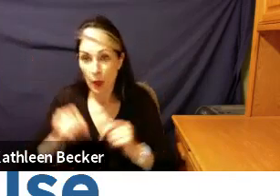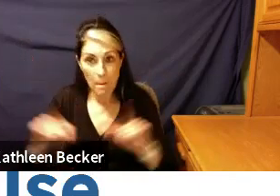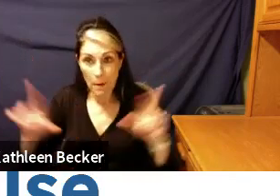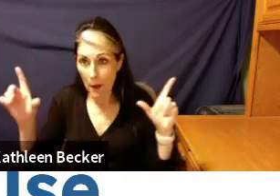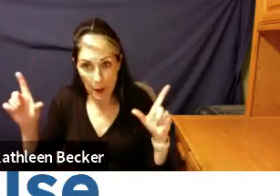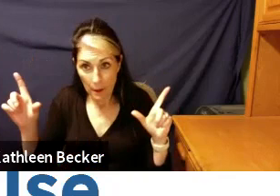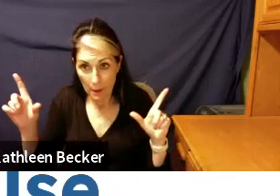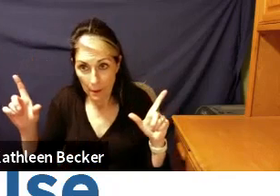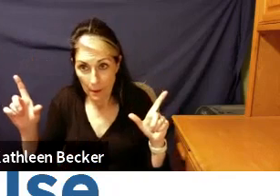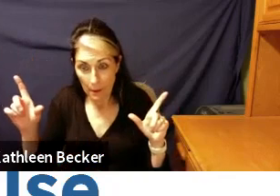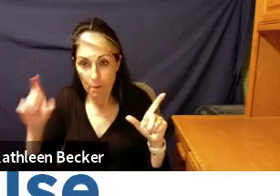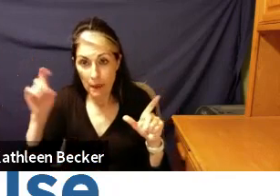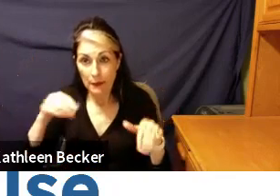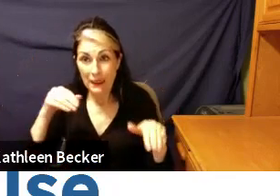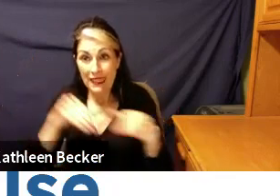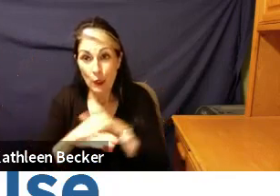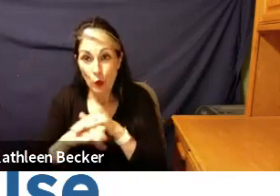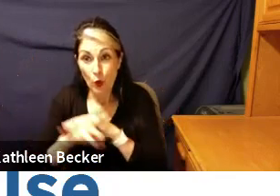for them.